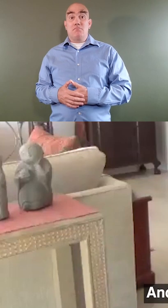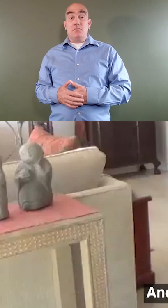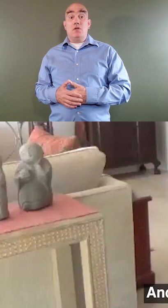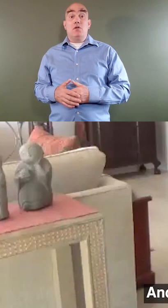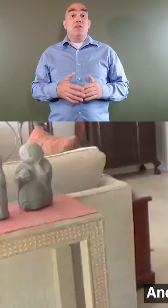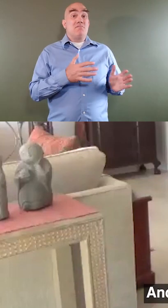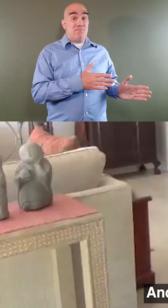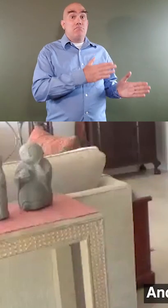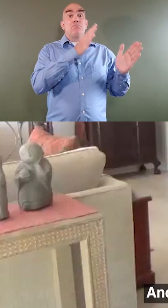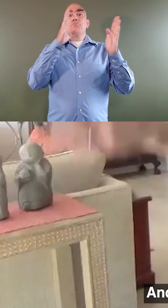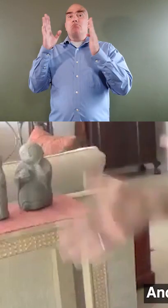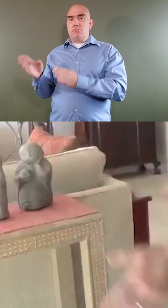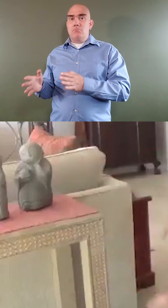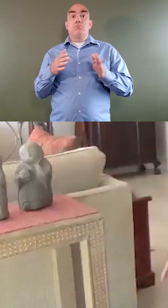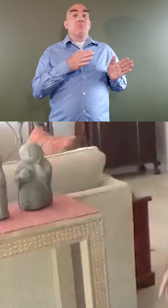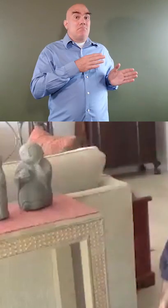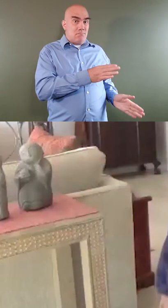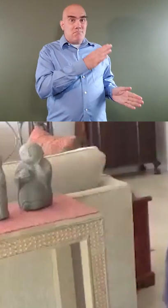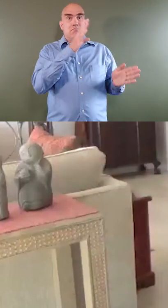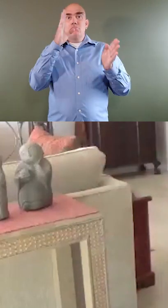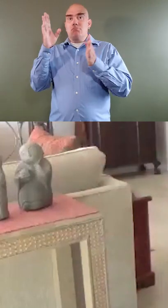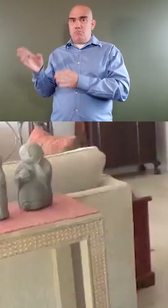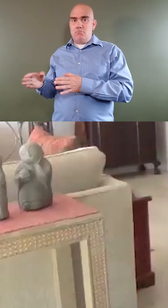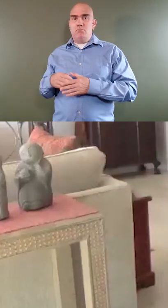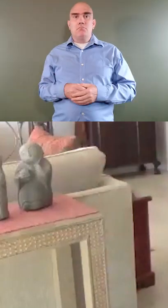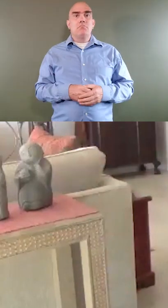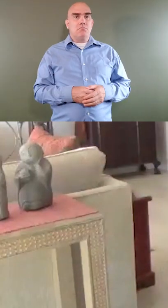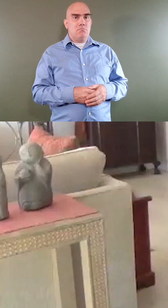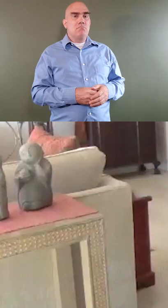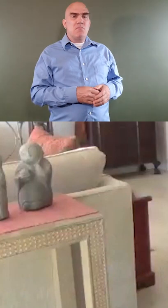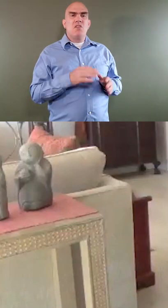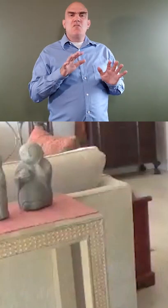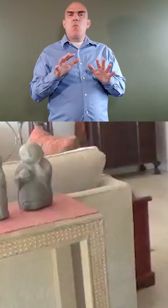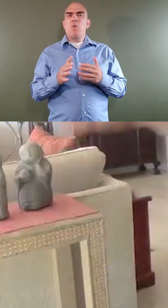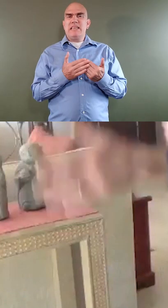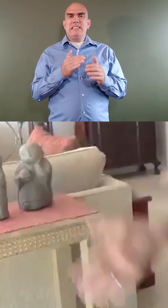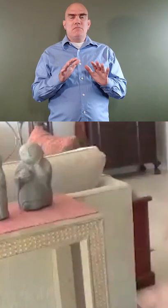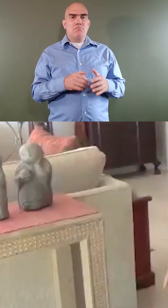And let's just keep going with that. Go easy.